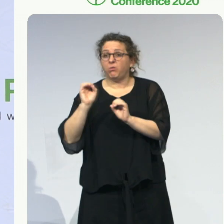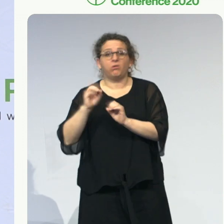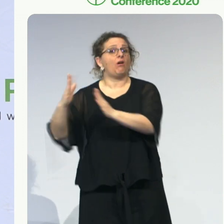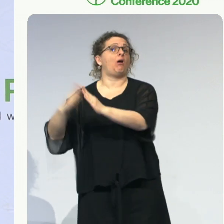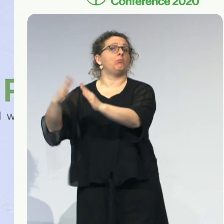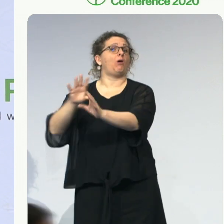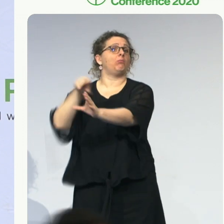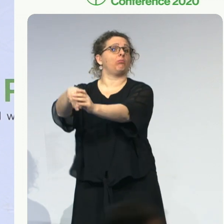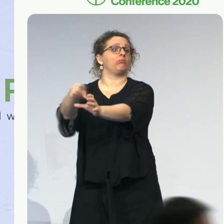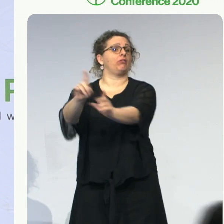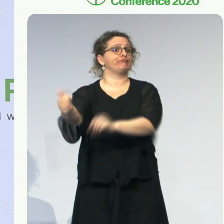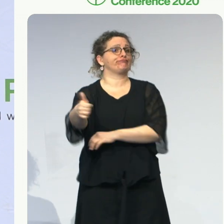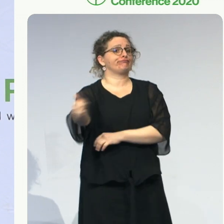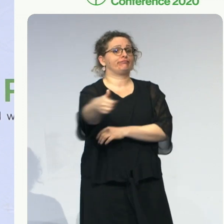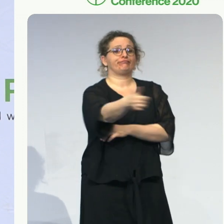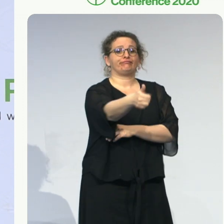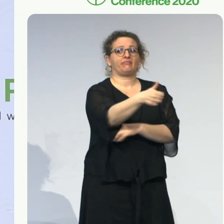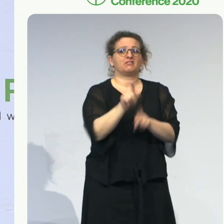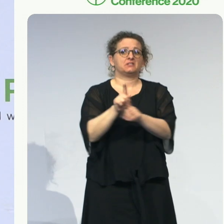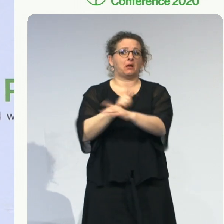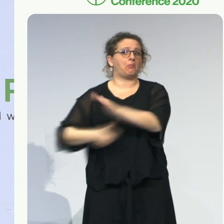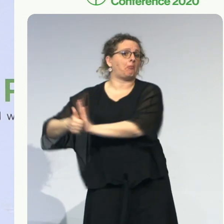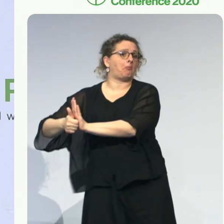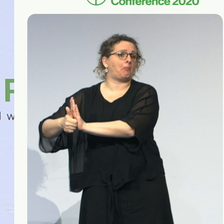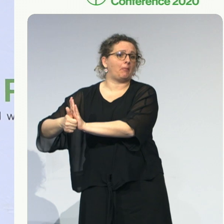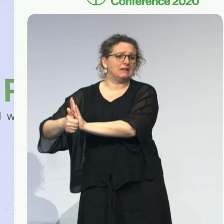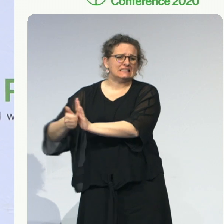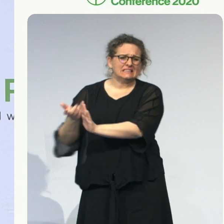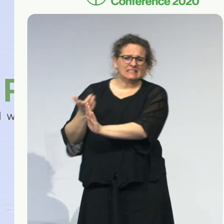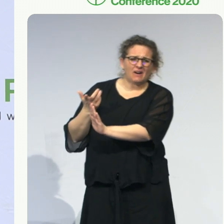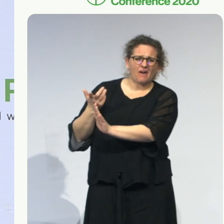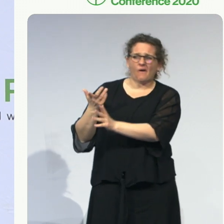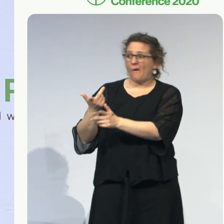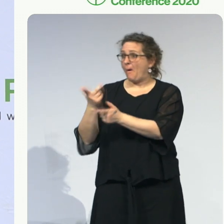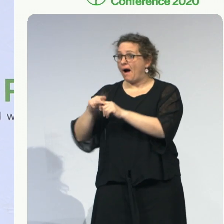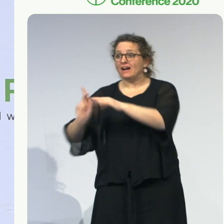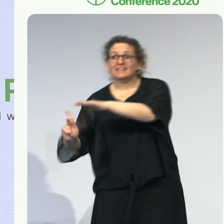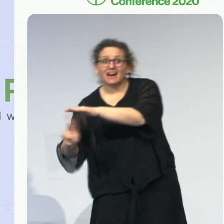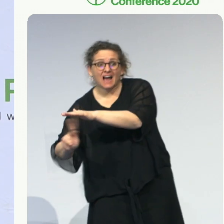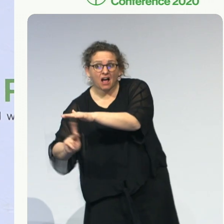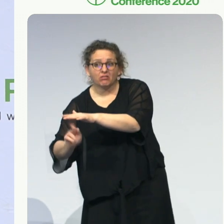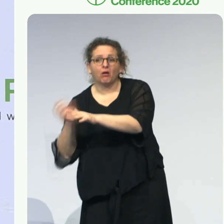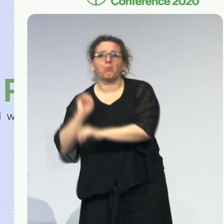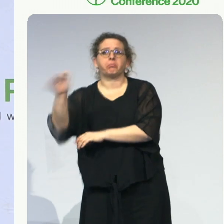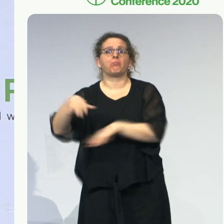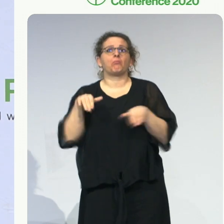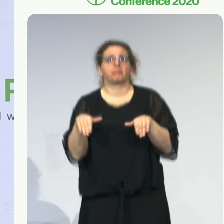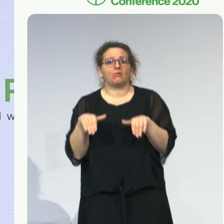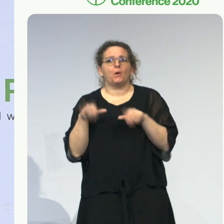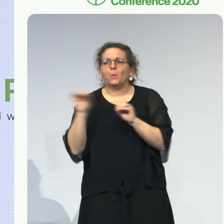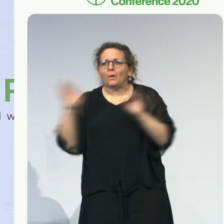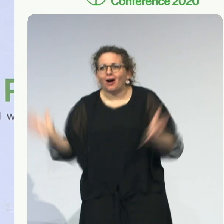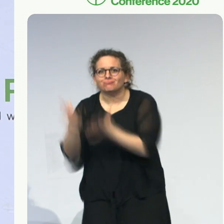time idly in daycare centers that provide very limited or no formal education whatsoever.